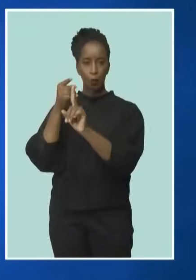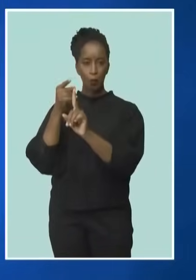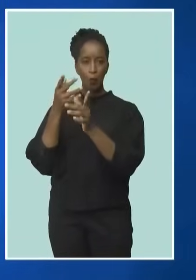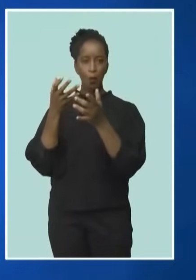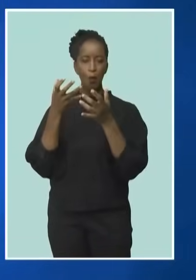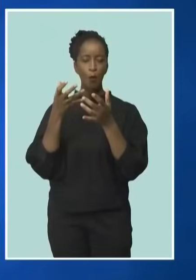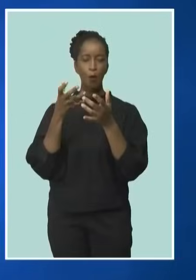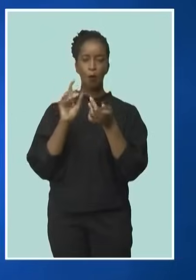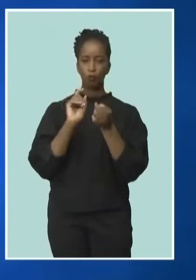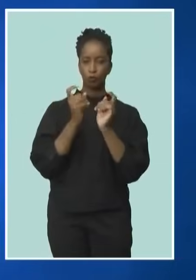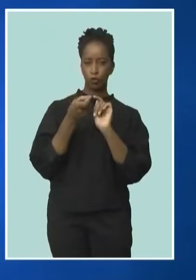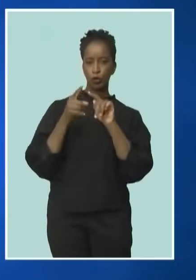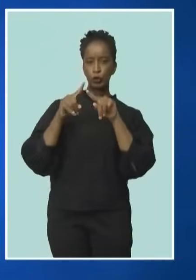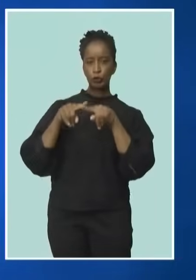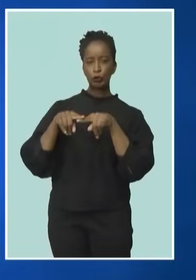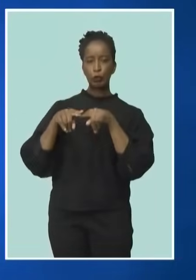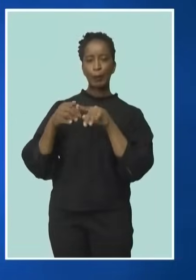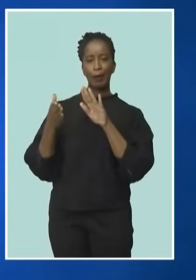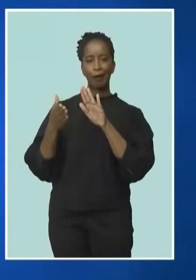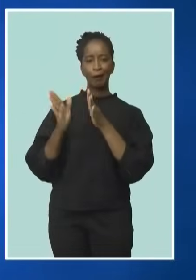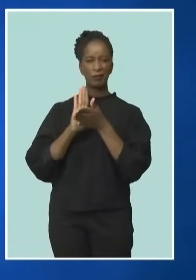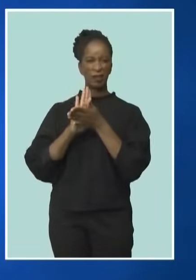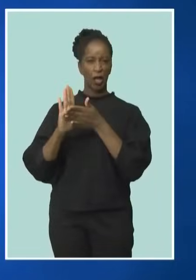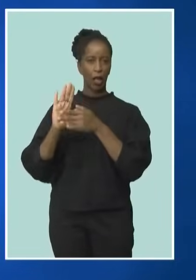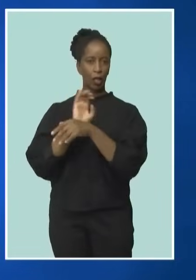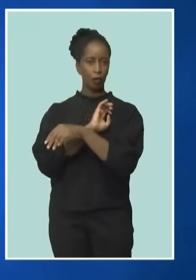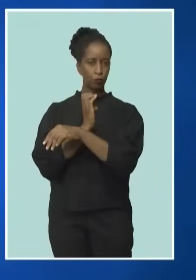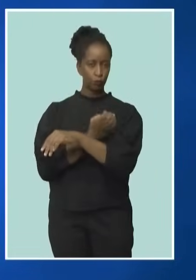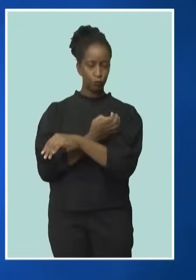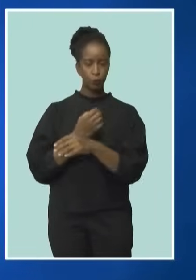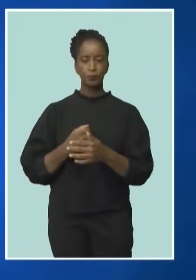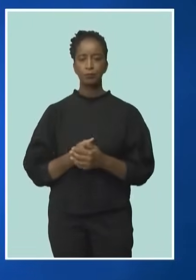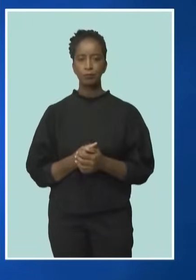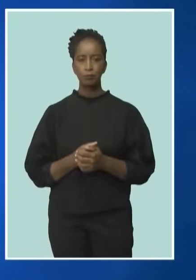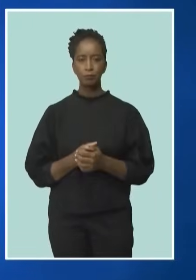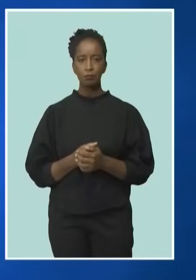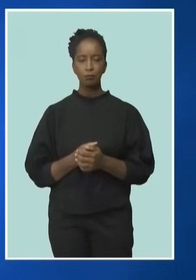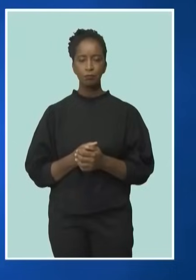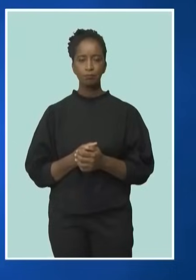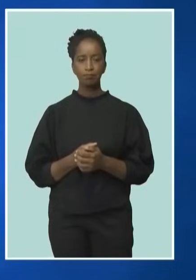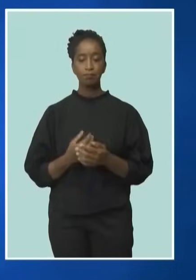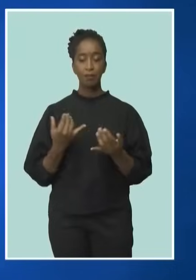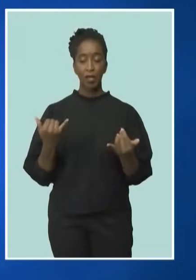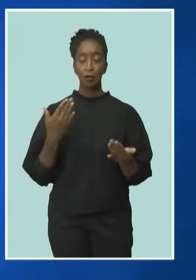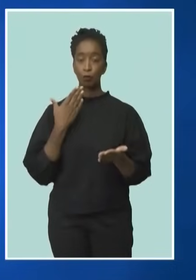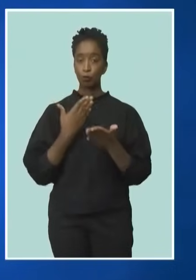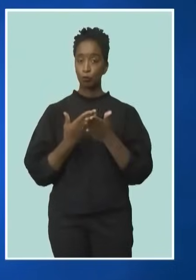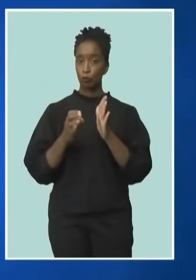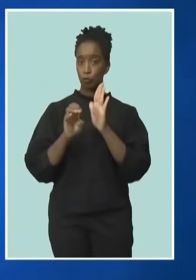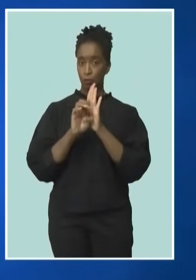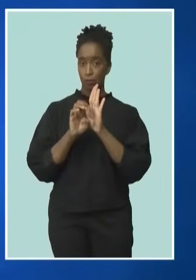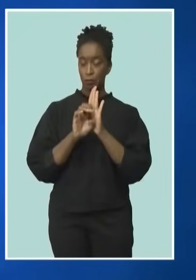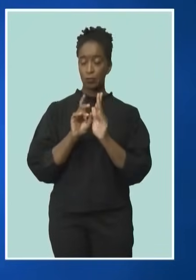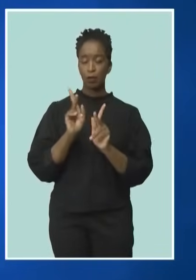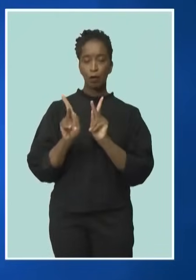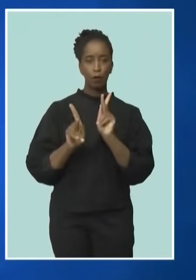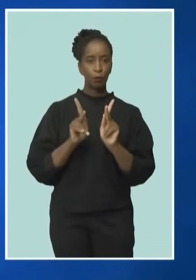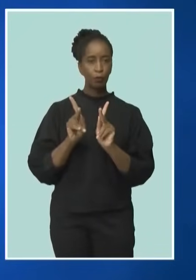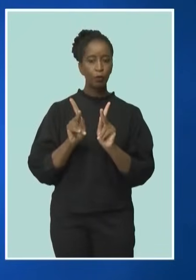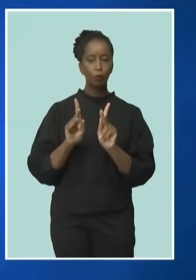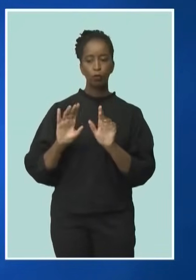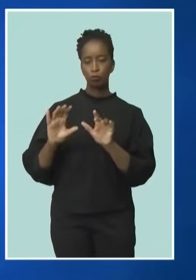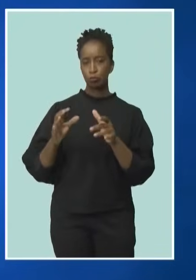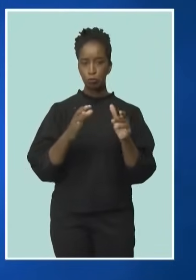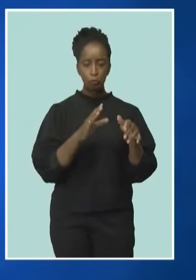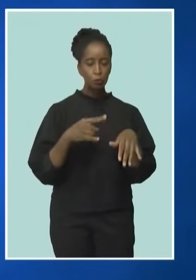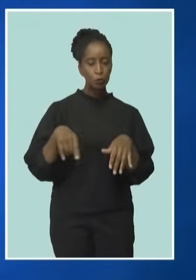involved. Today is a very good example of what can happen when people come together with a common goal in terms of being